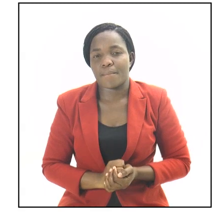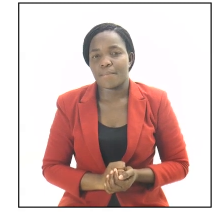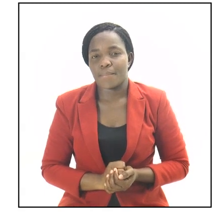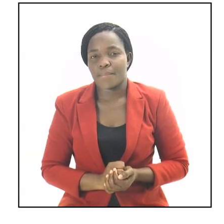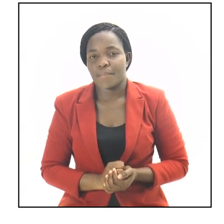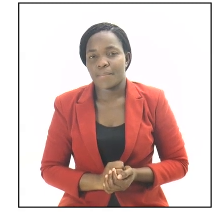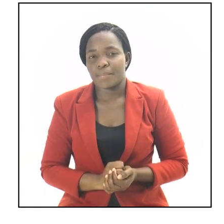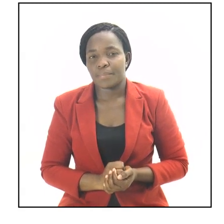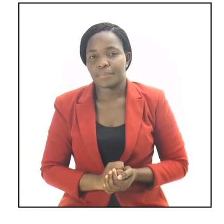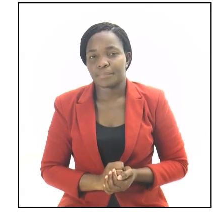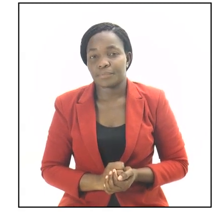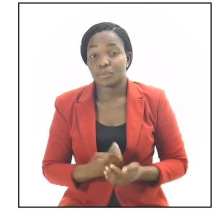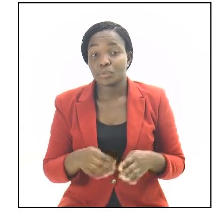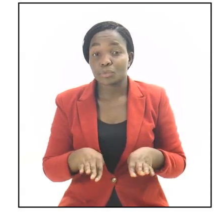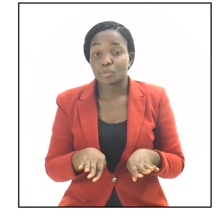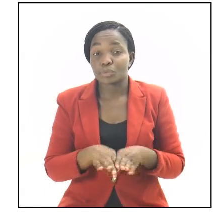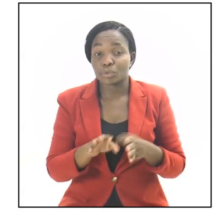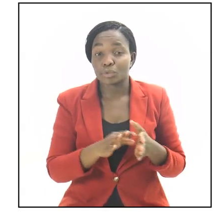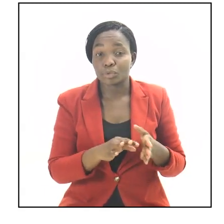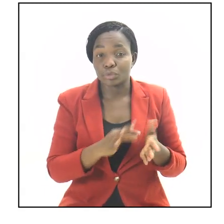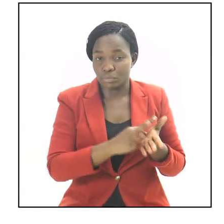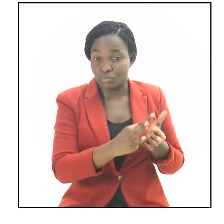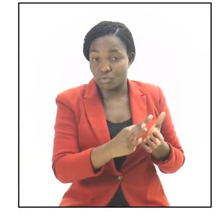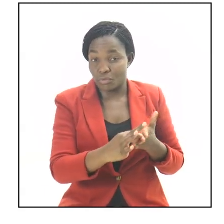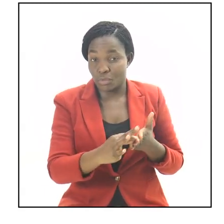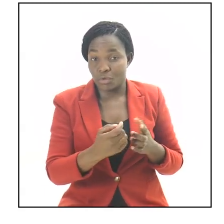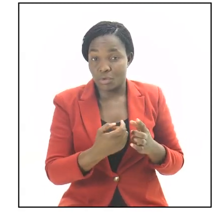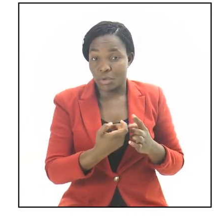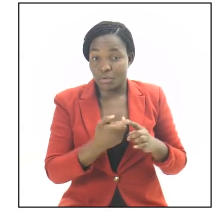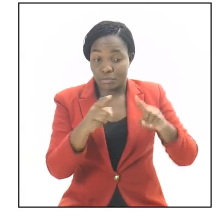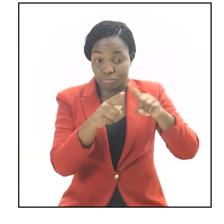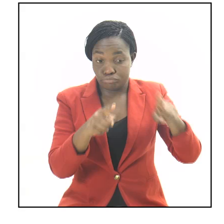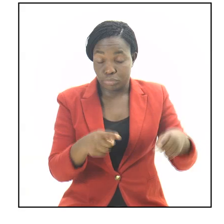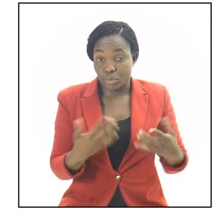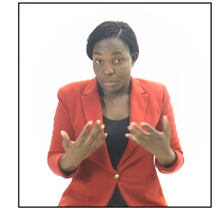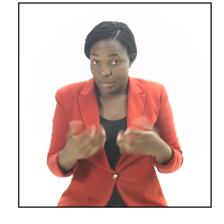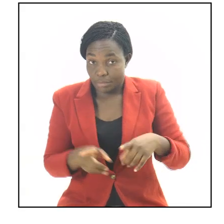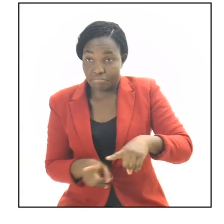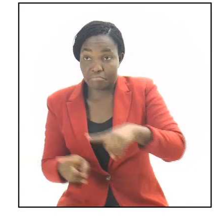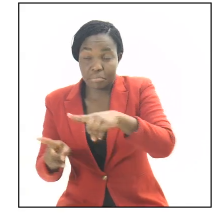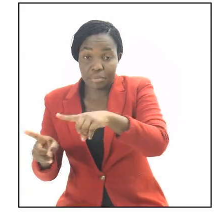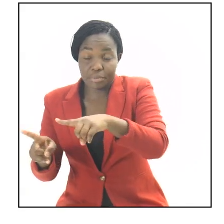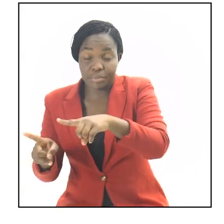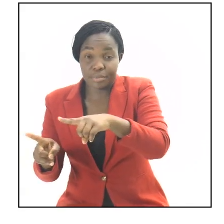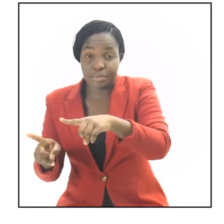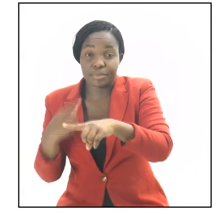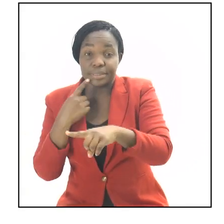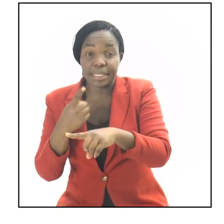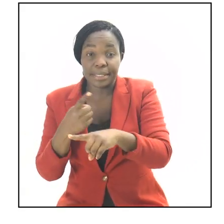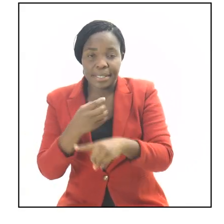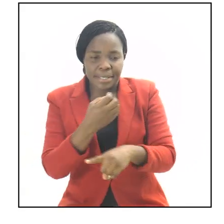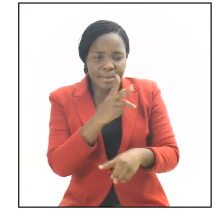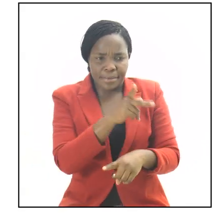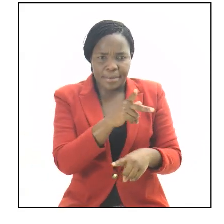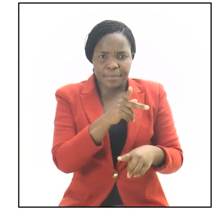So, to derive a formula for the perimeter of a rectangle or a parallelogram, we can say 2